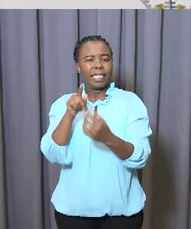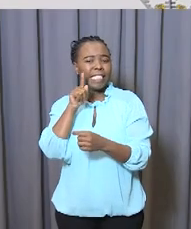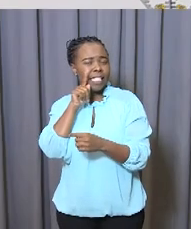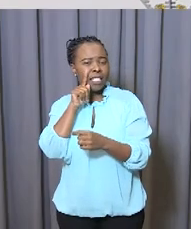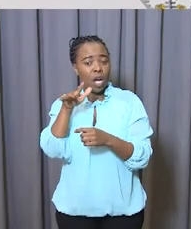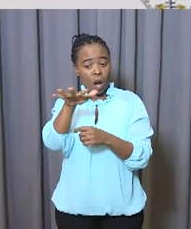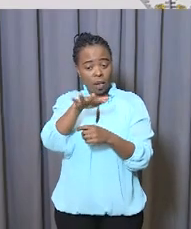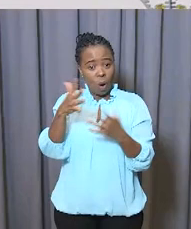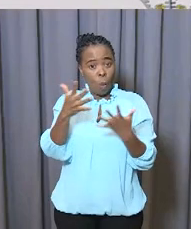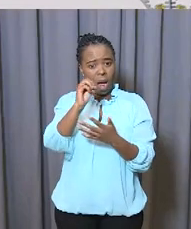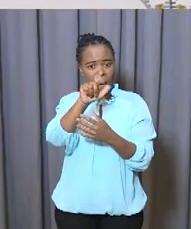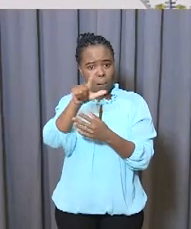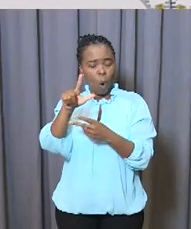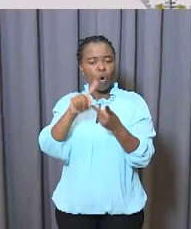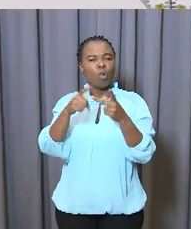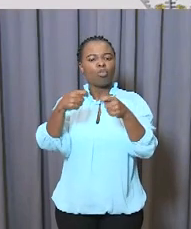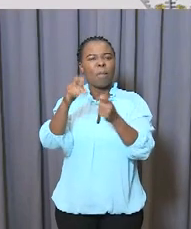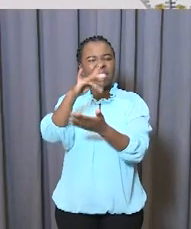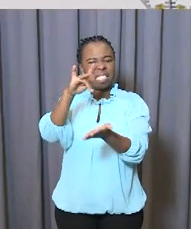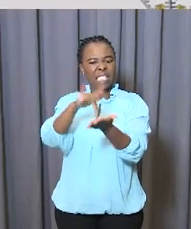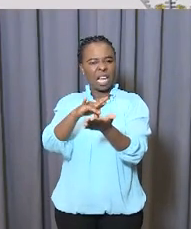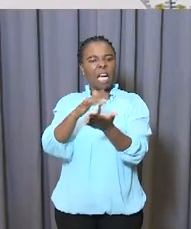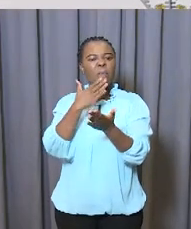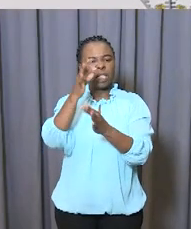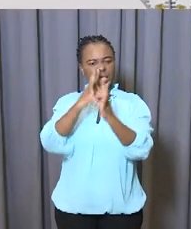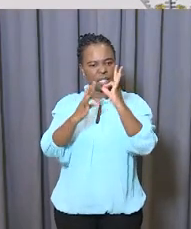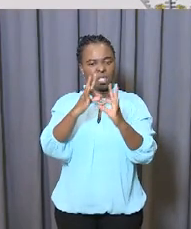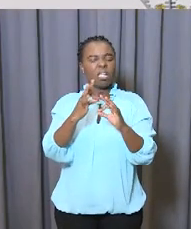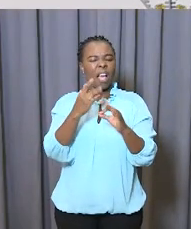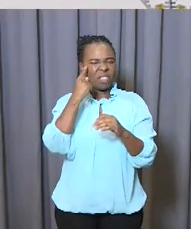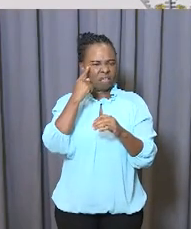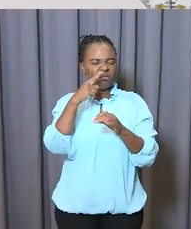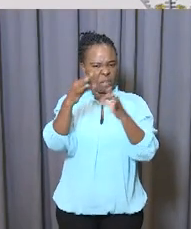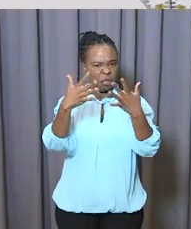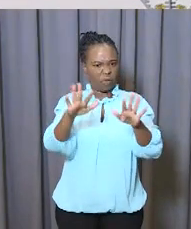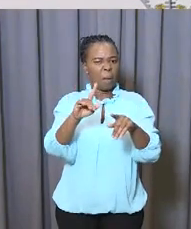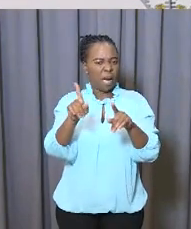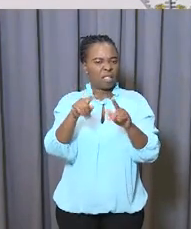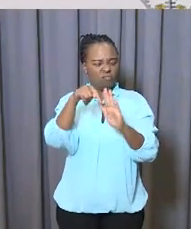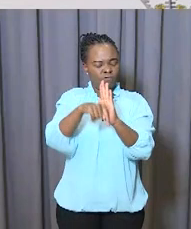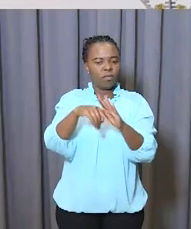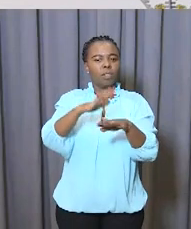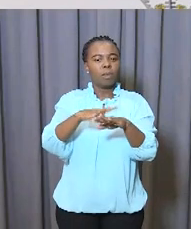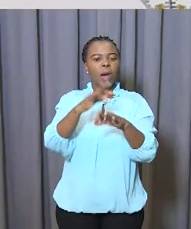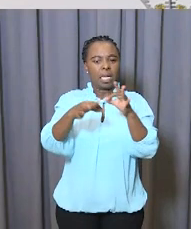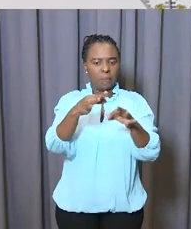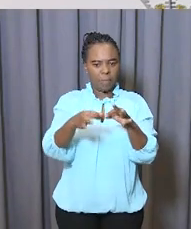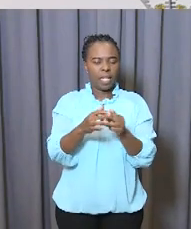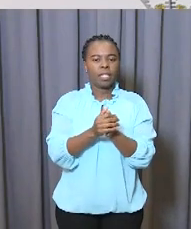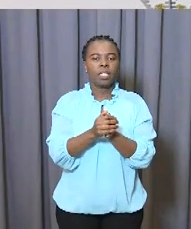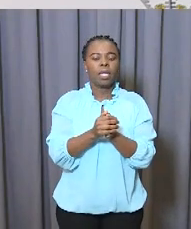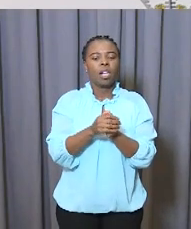centers. I think we've dealt with that, but we can further elaborate on that. Then there's a question from